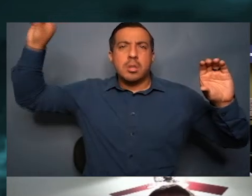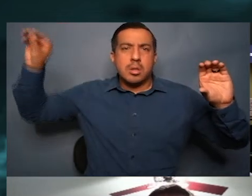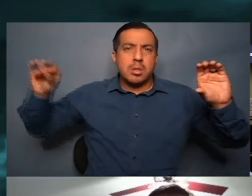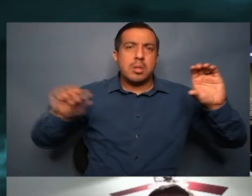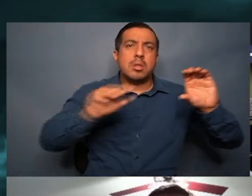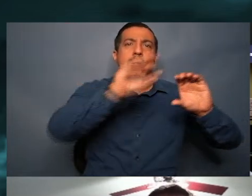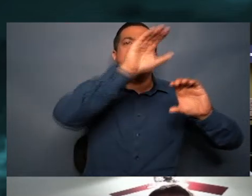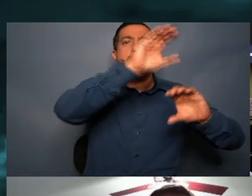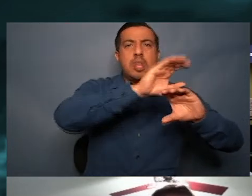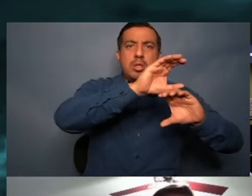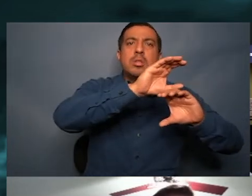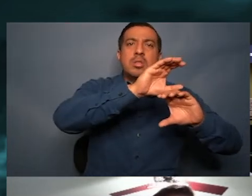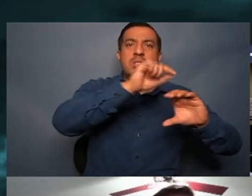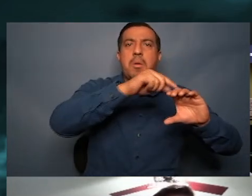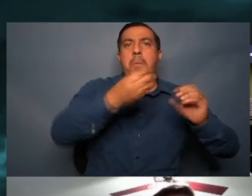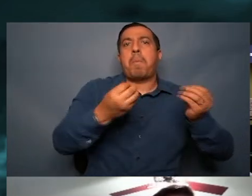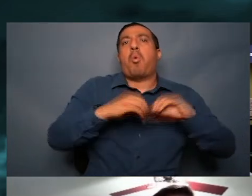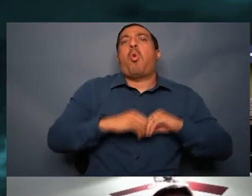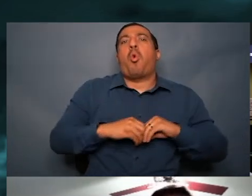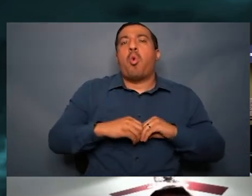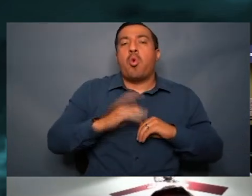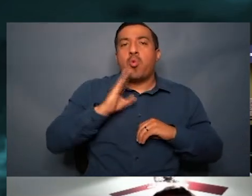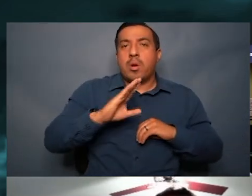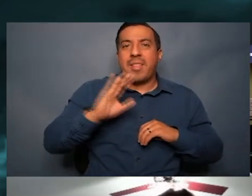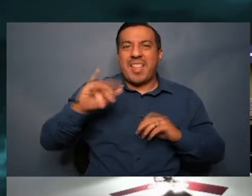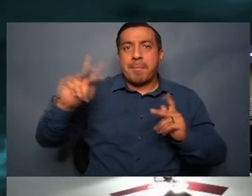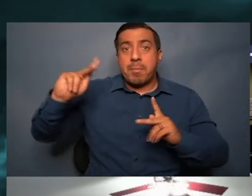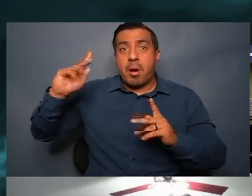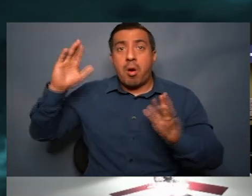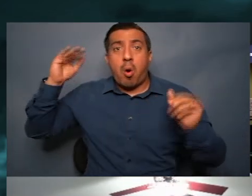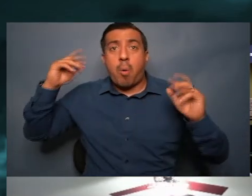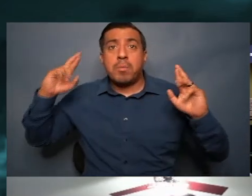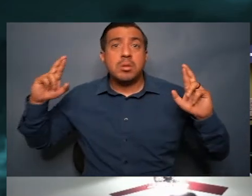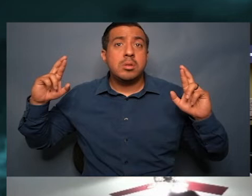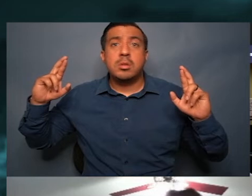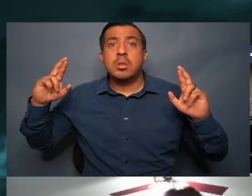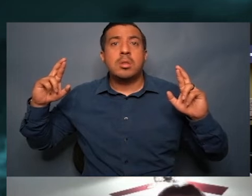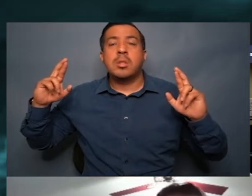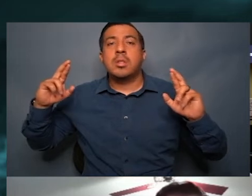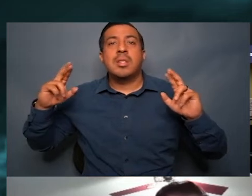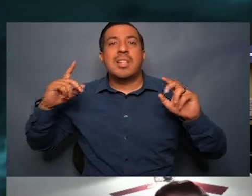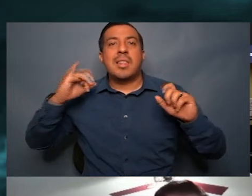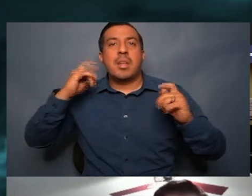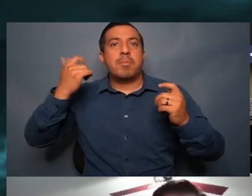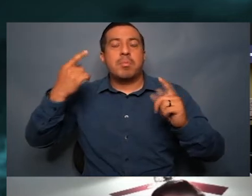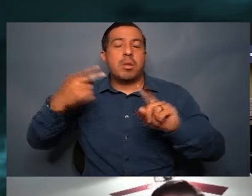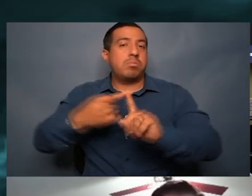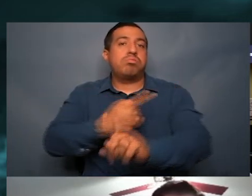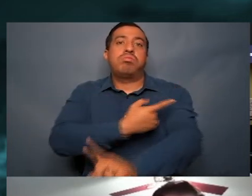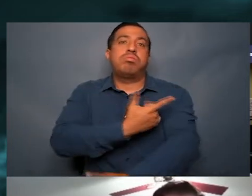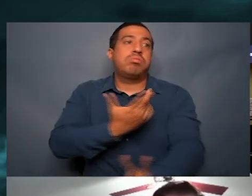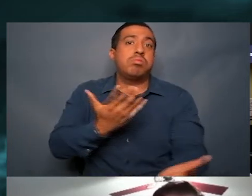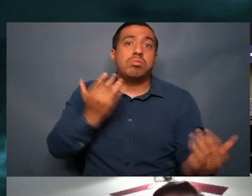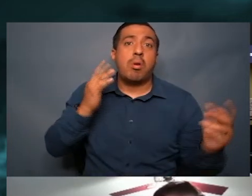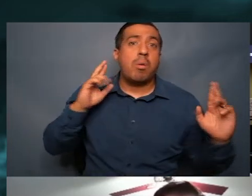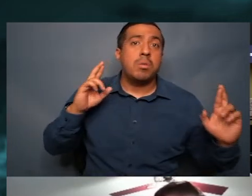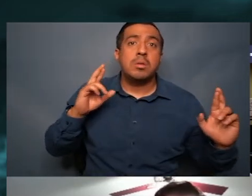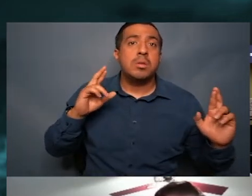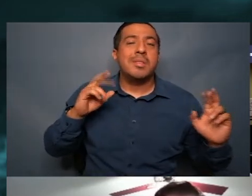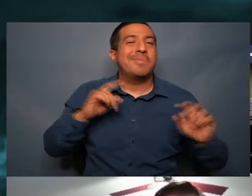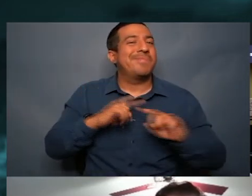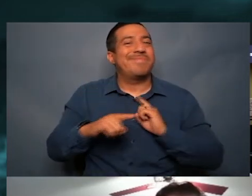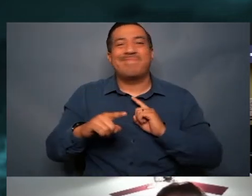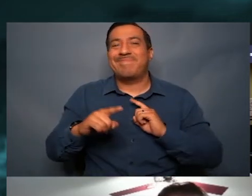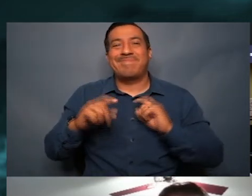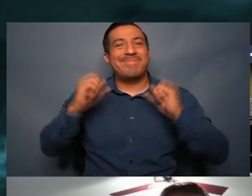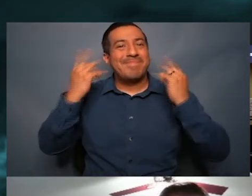2.5 billion. And that is where things have kind of gone a little bit sideways a little bit, and some of that's because there's been